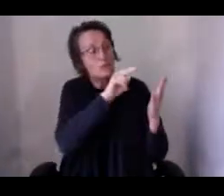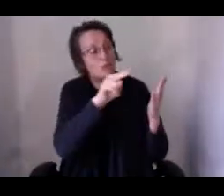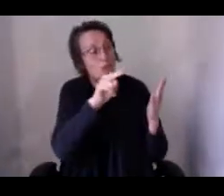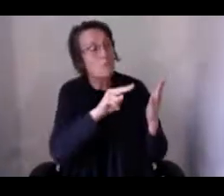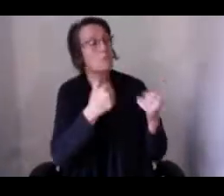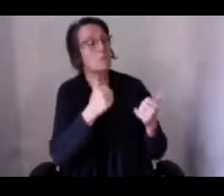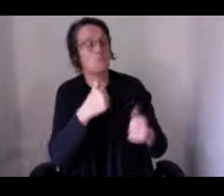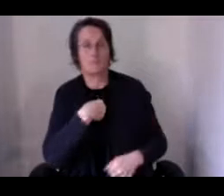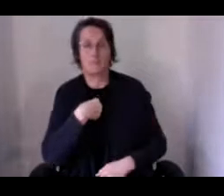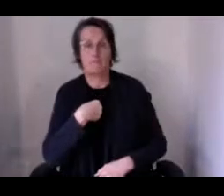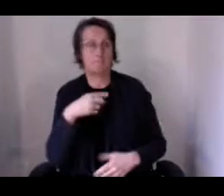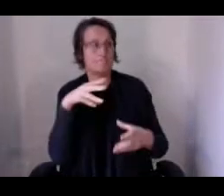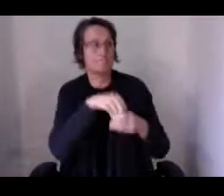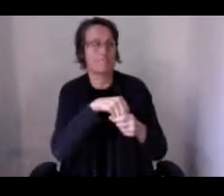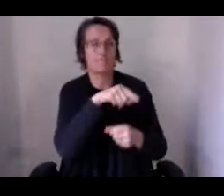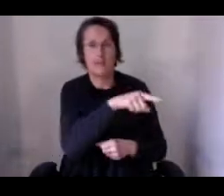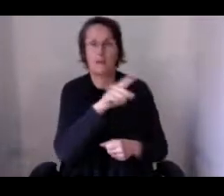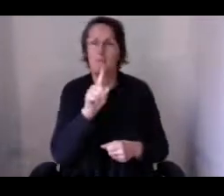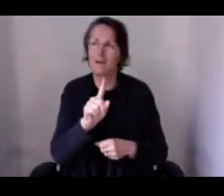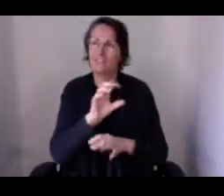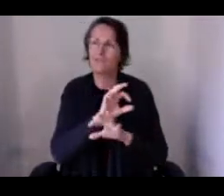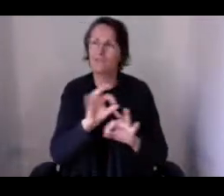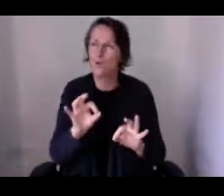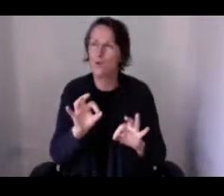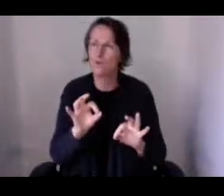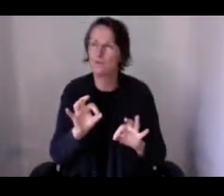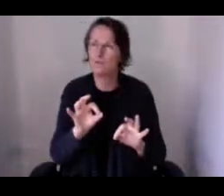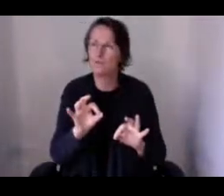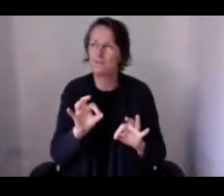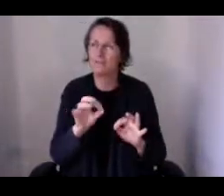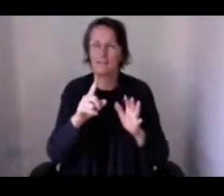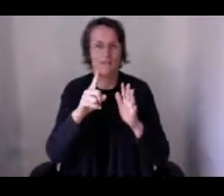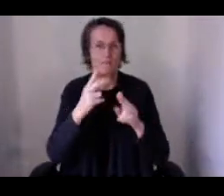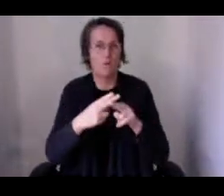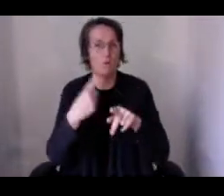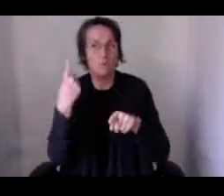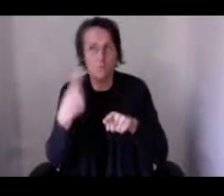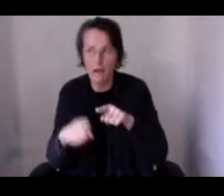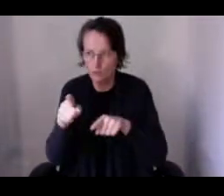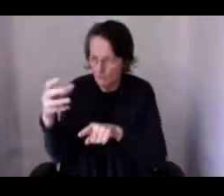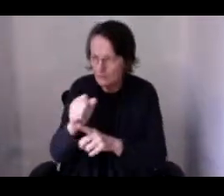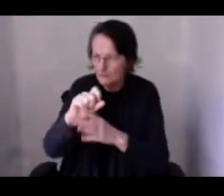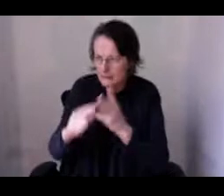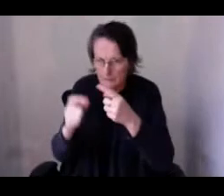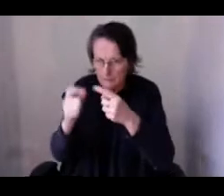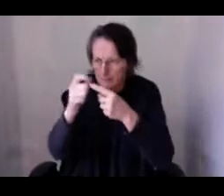guidelines. But it's not an eligibility requirement at any point